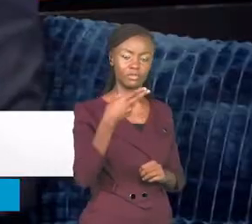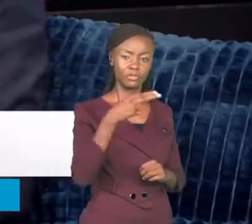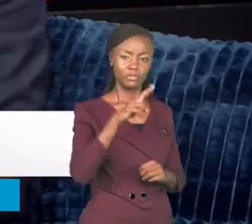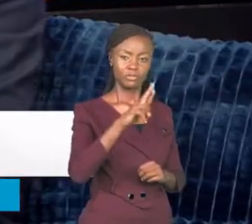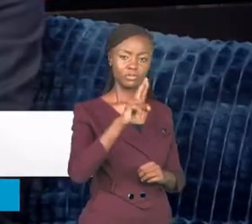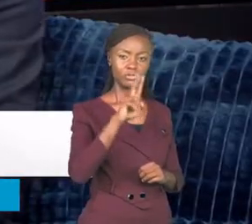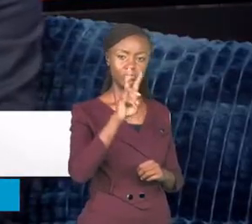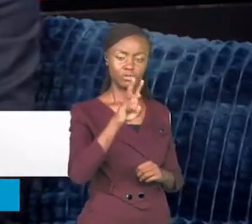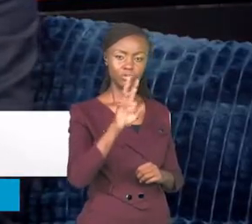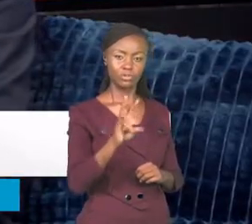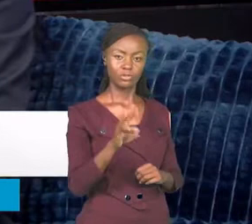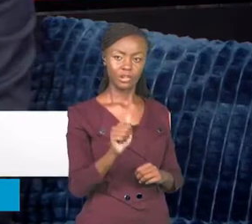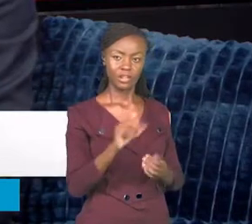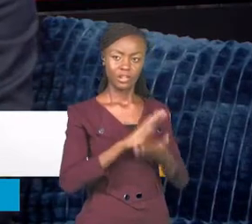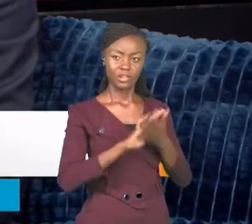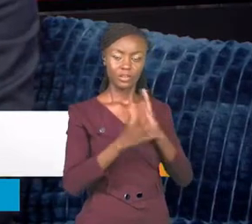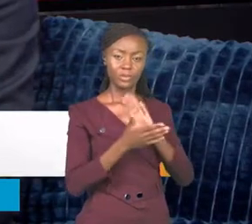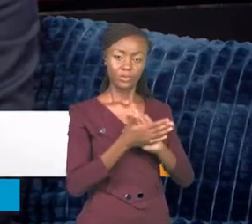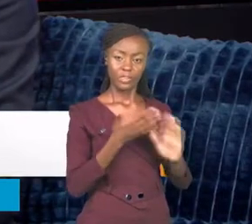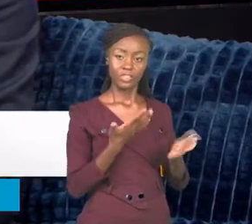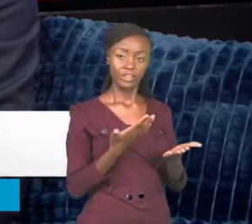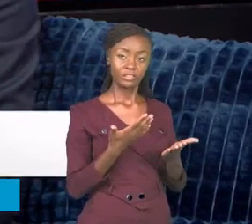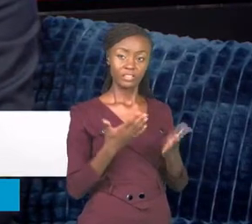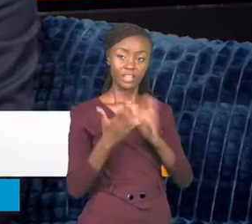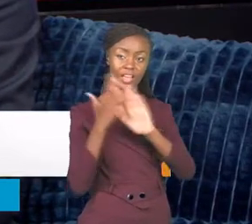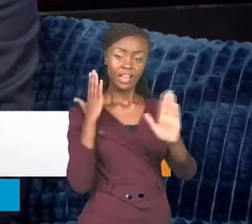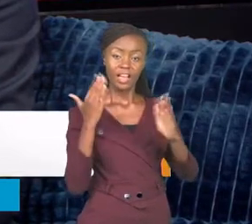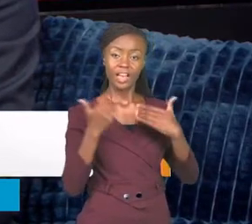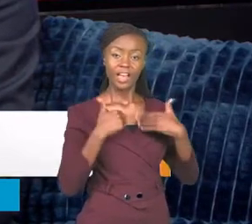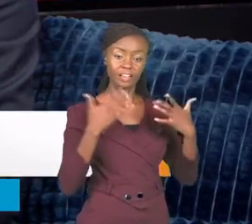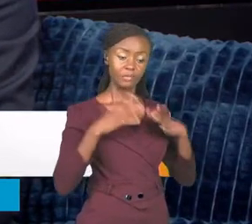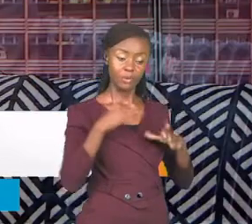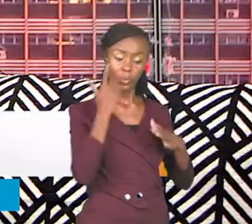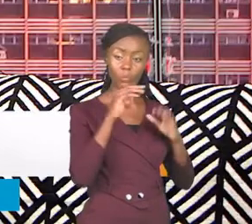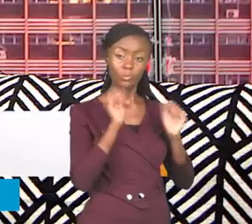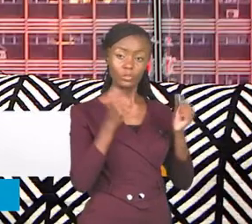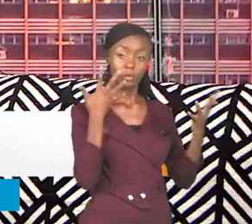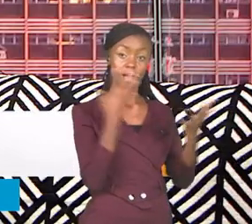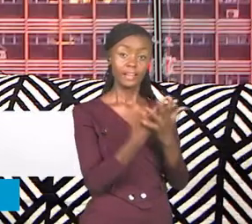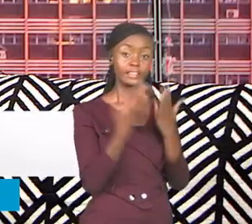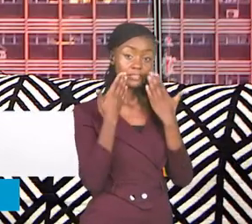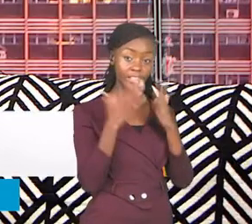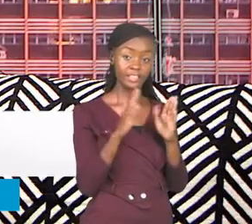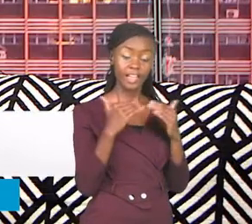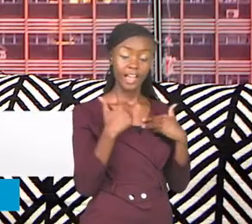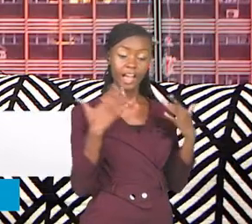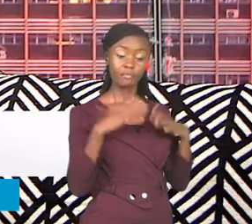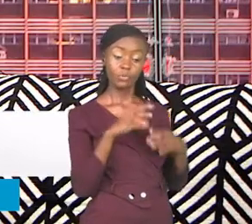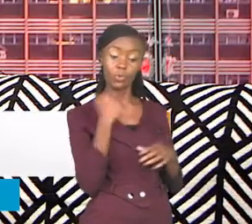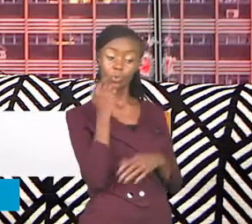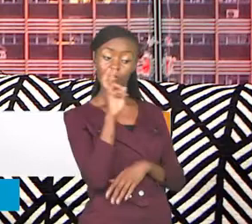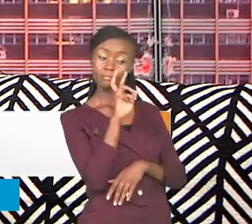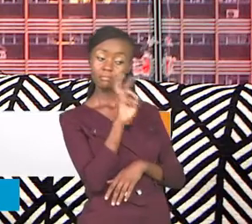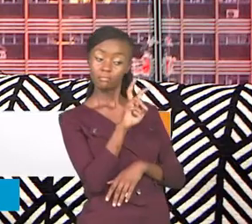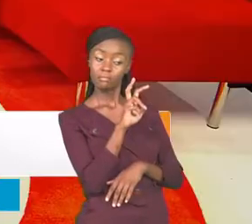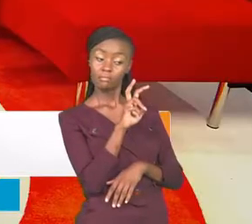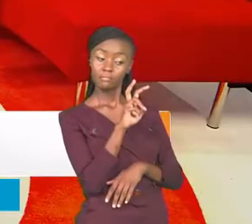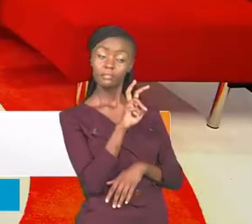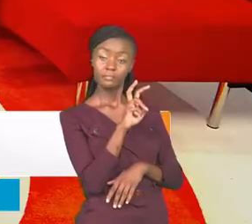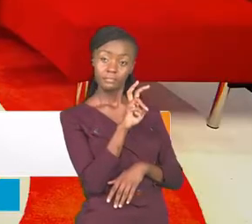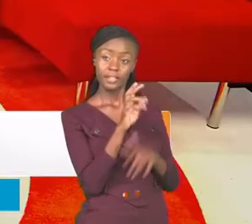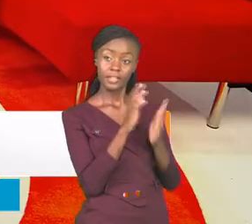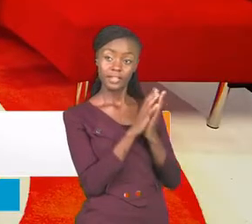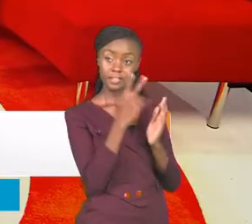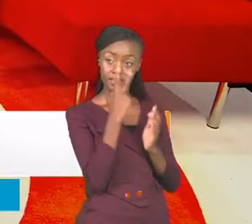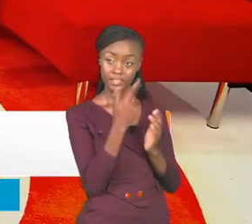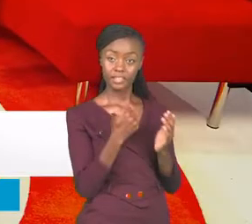guys in civilian clothes. Okay. They will arrest you. Okay. Jogoo Road. So right now, if you're watching, confidently cross Mudhurwa and other